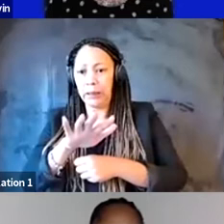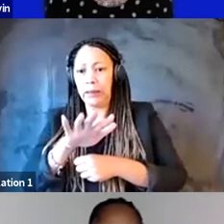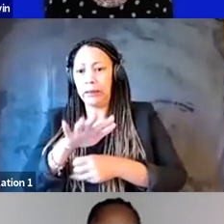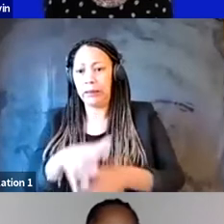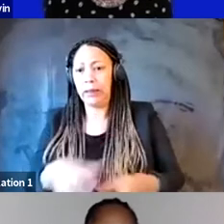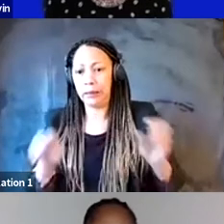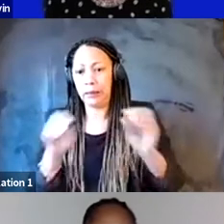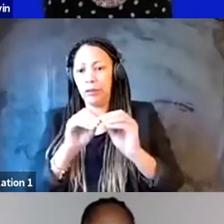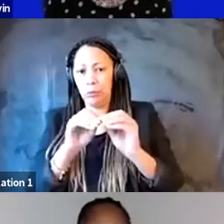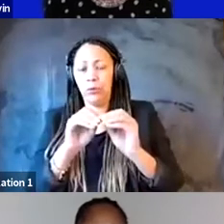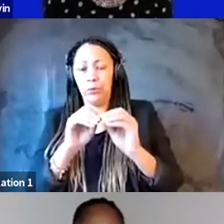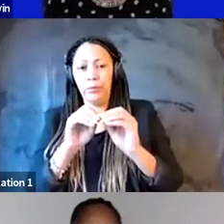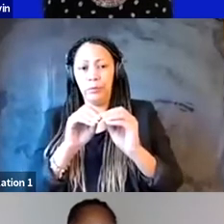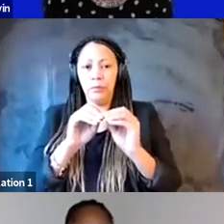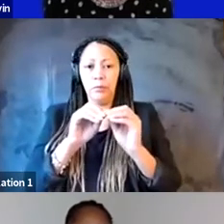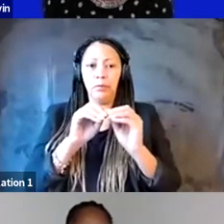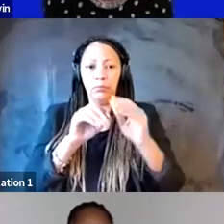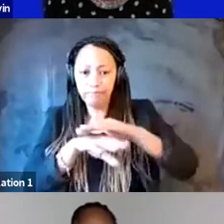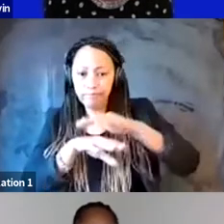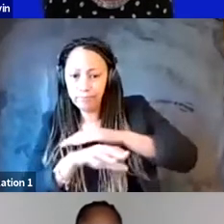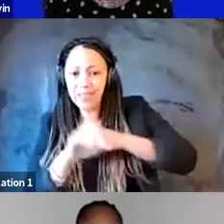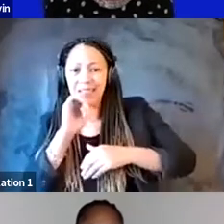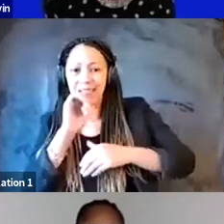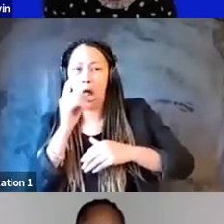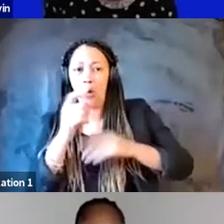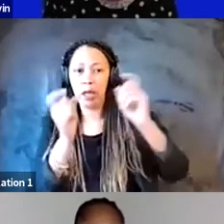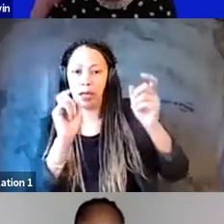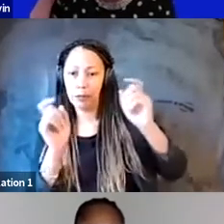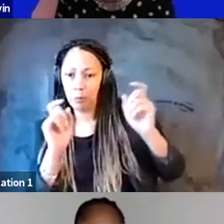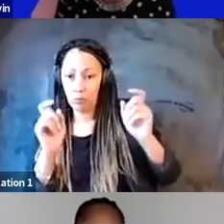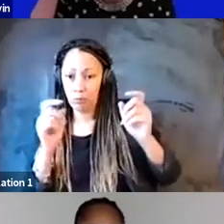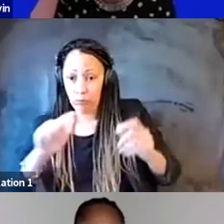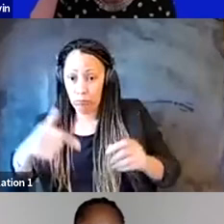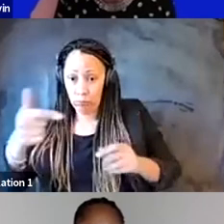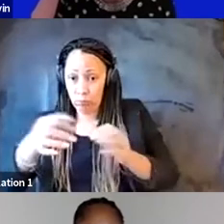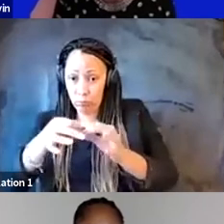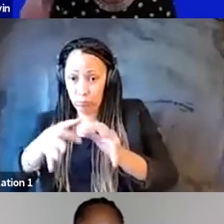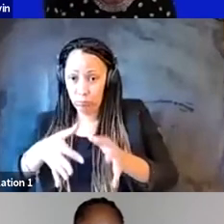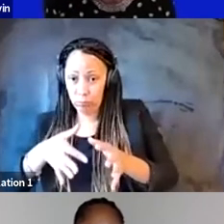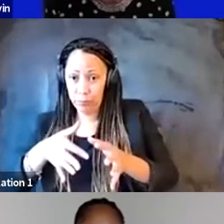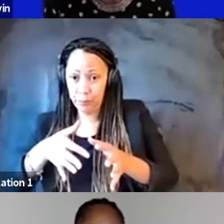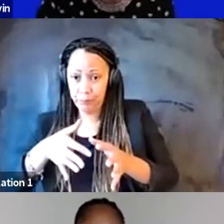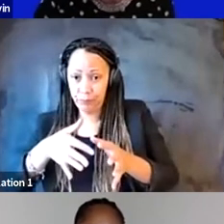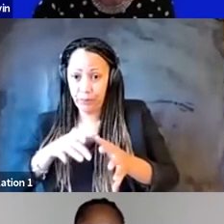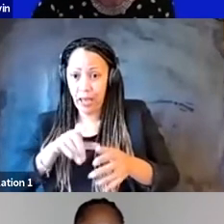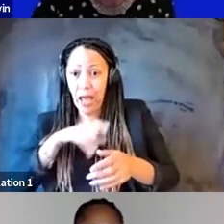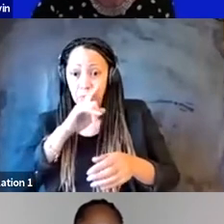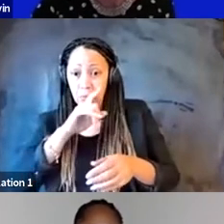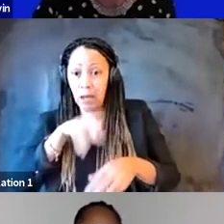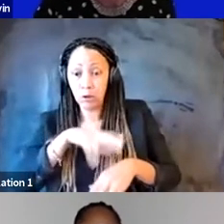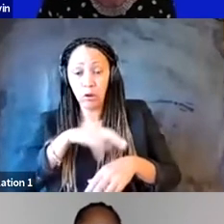accessible and not only adaptable. So absolutely universal design